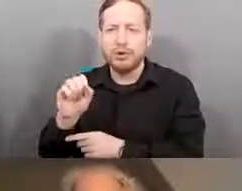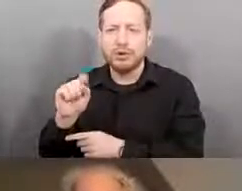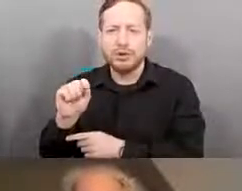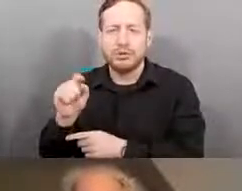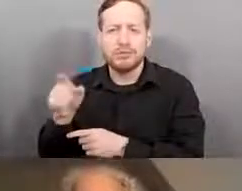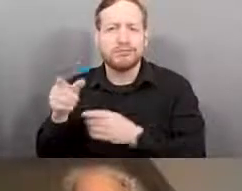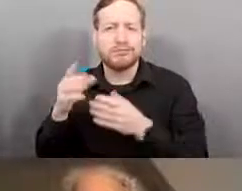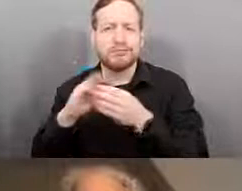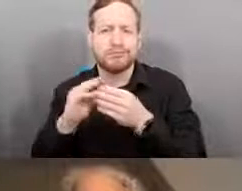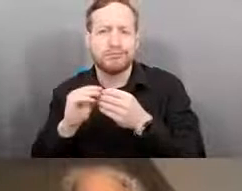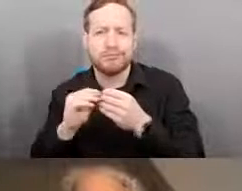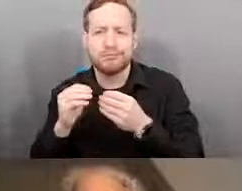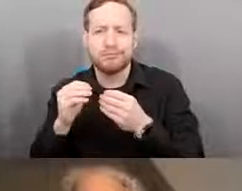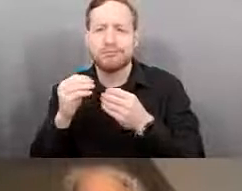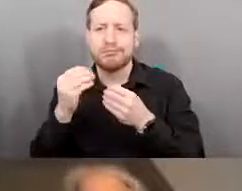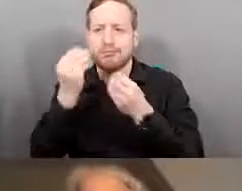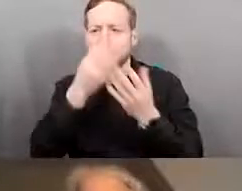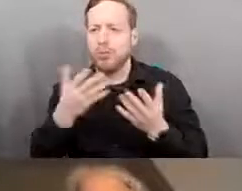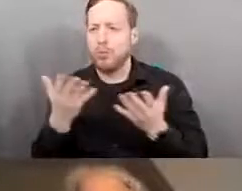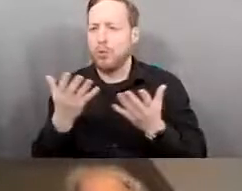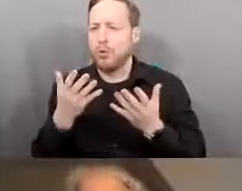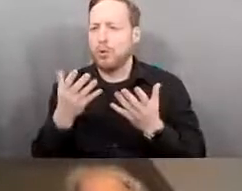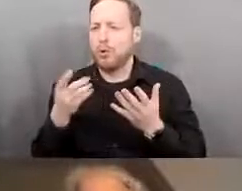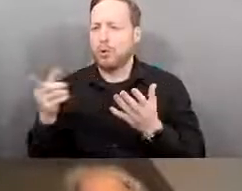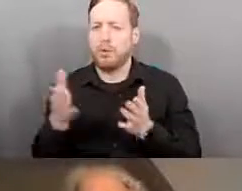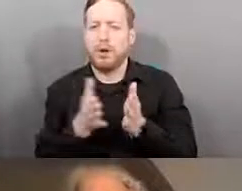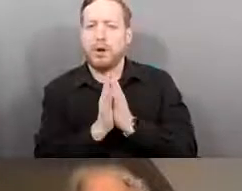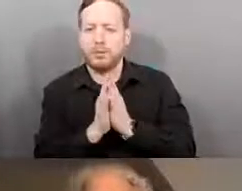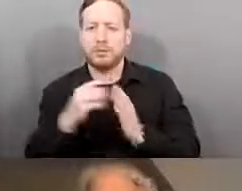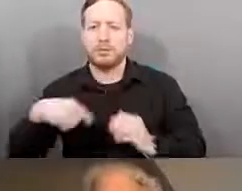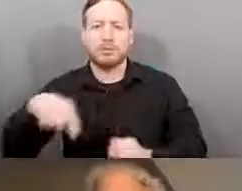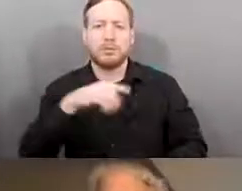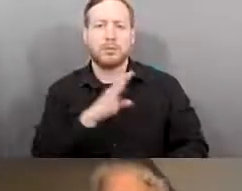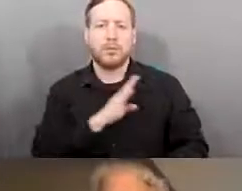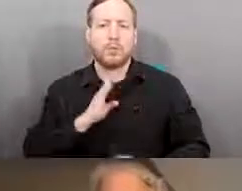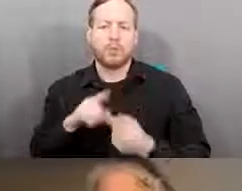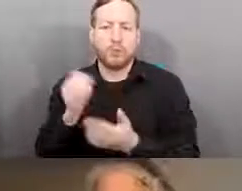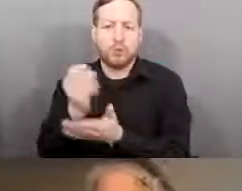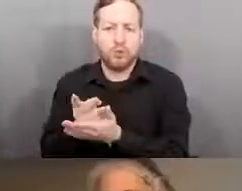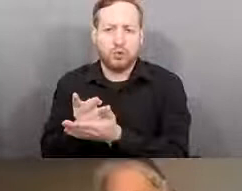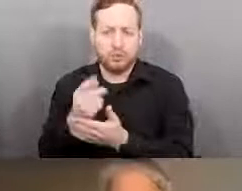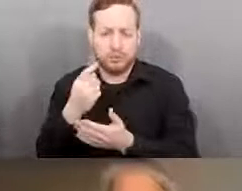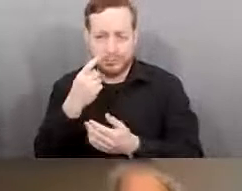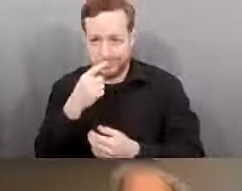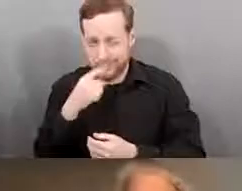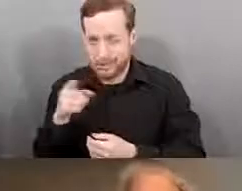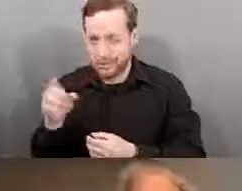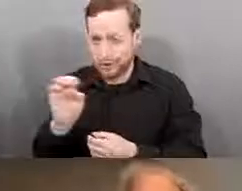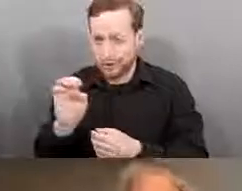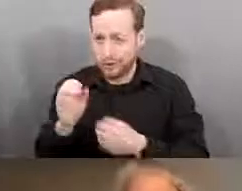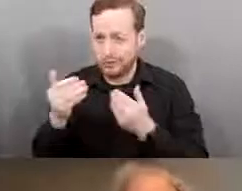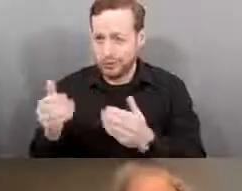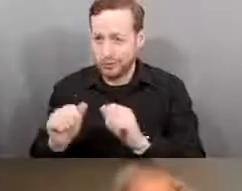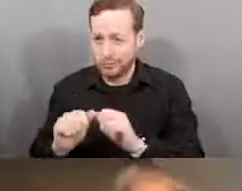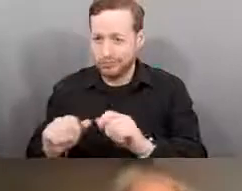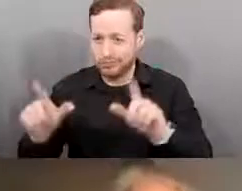Ernest, I can let Ernest himself speak and give some information about what he's asking for the board to